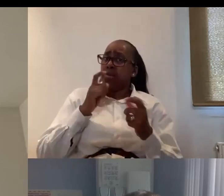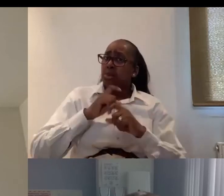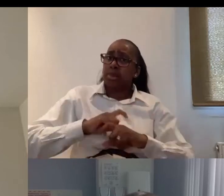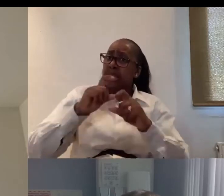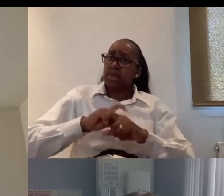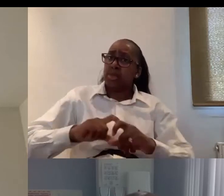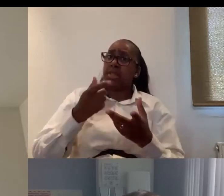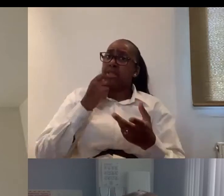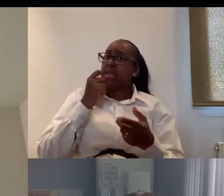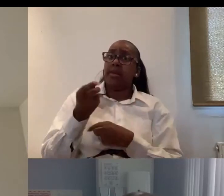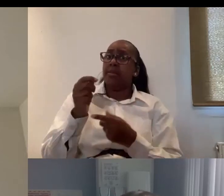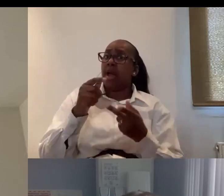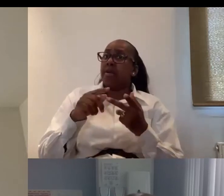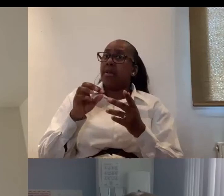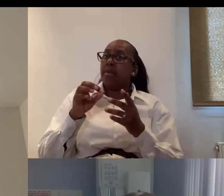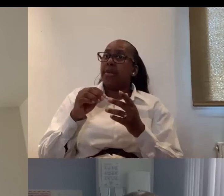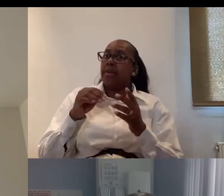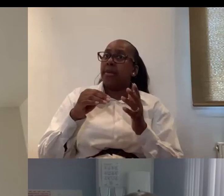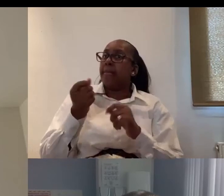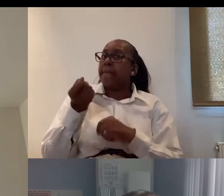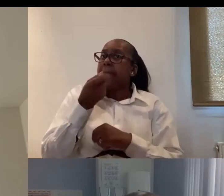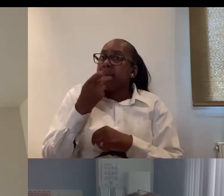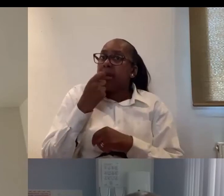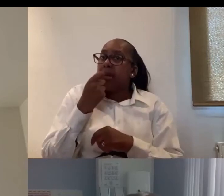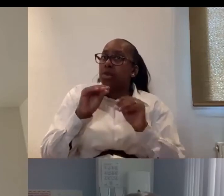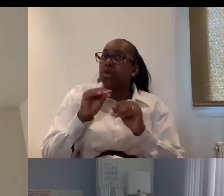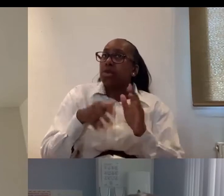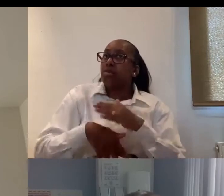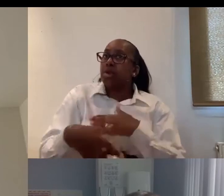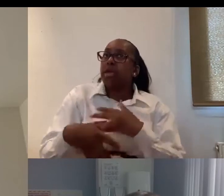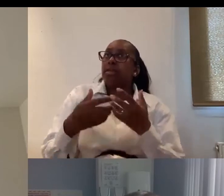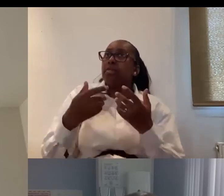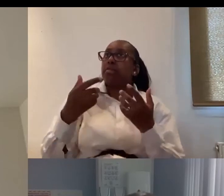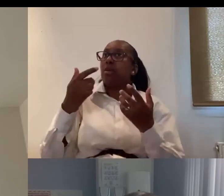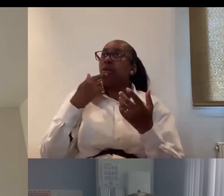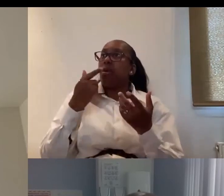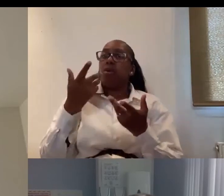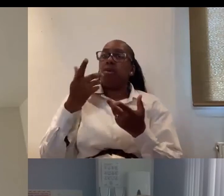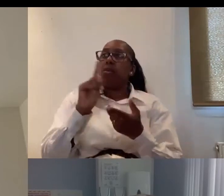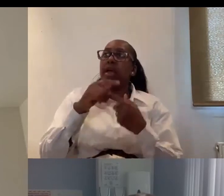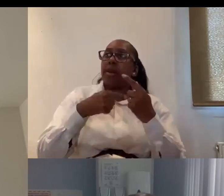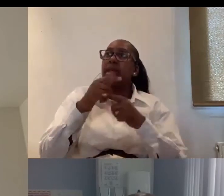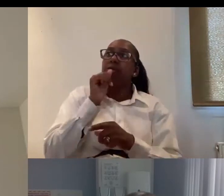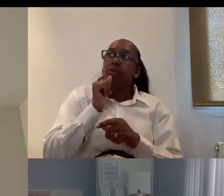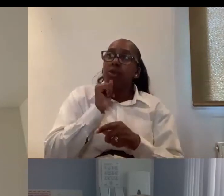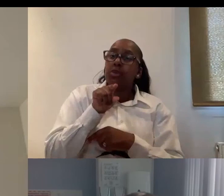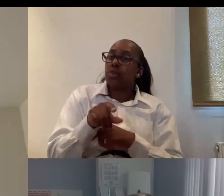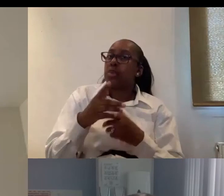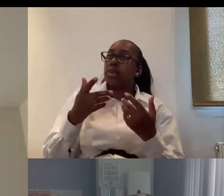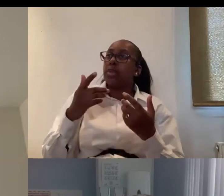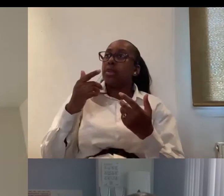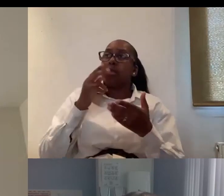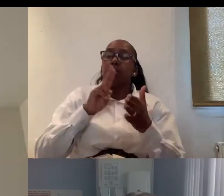to take your normal contraceptive, whatever version of contraceptive or form of contraception you take or use, in